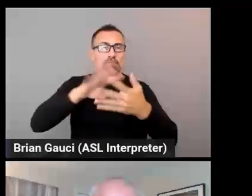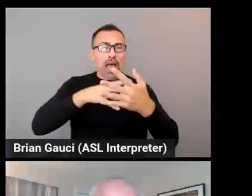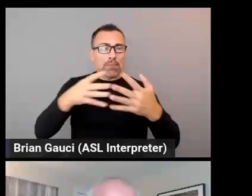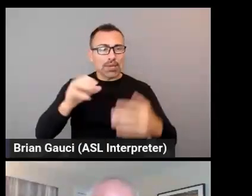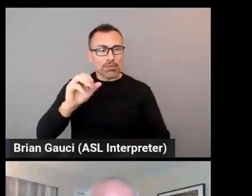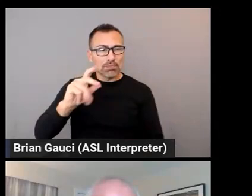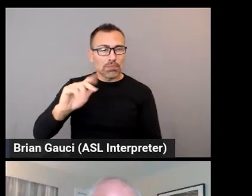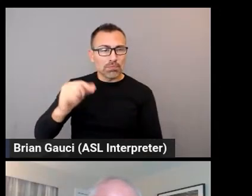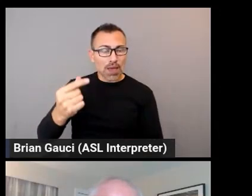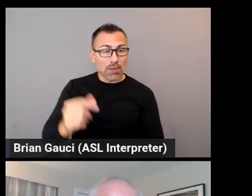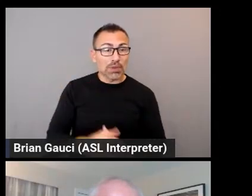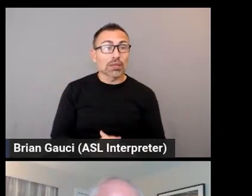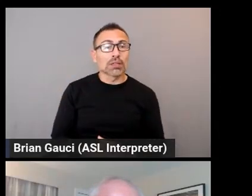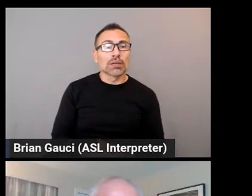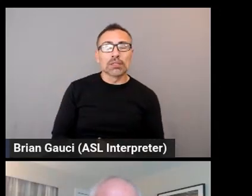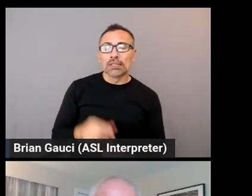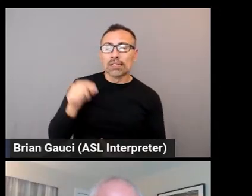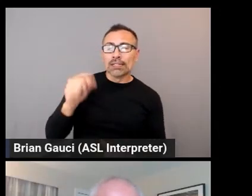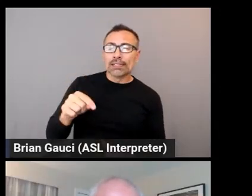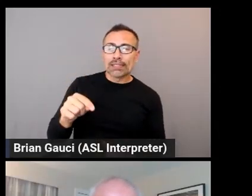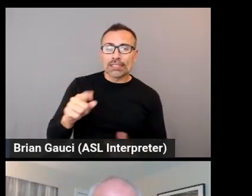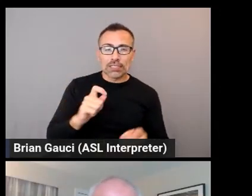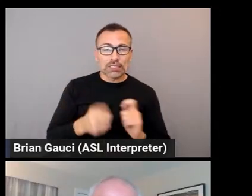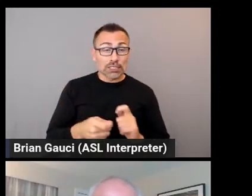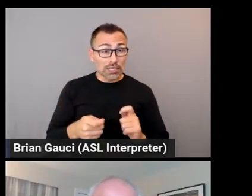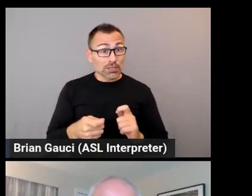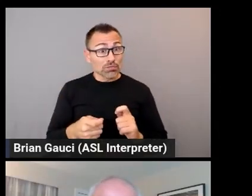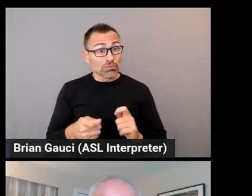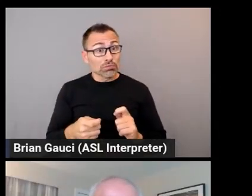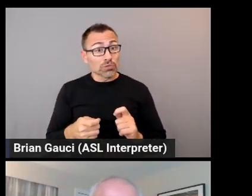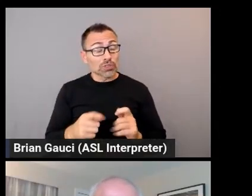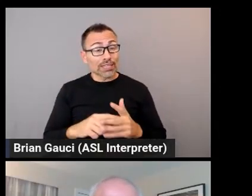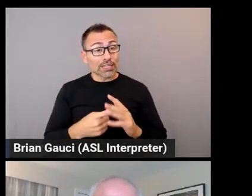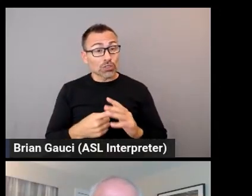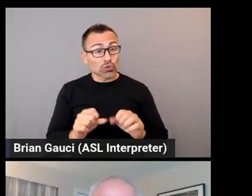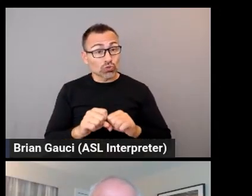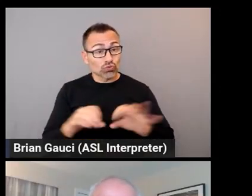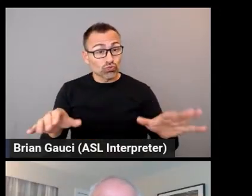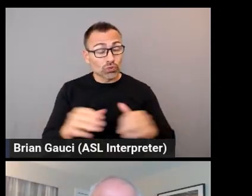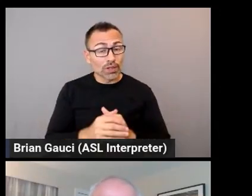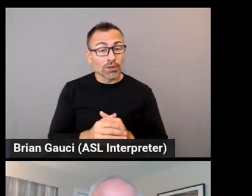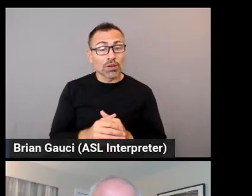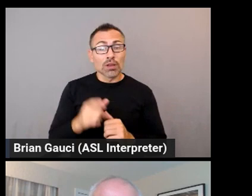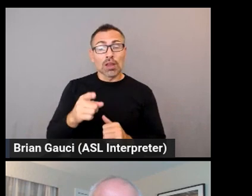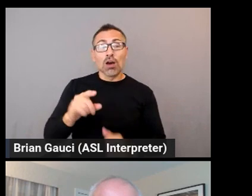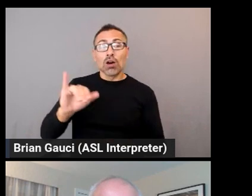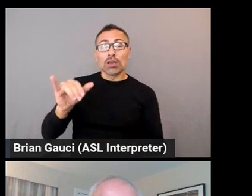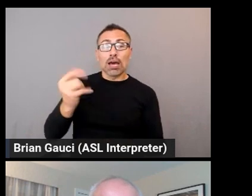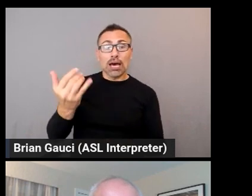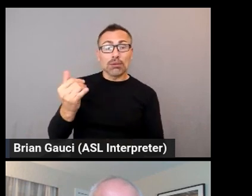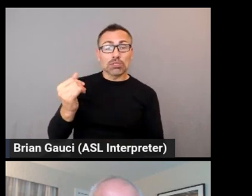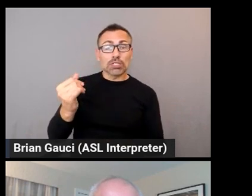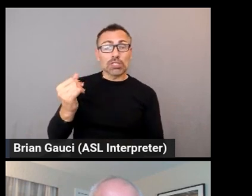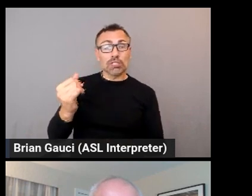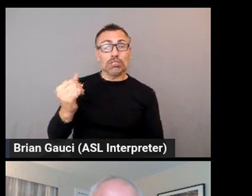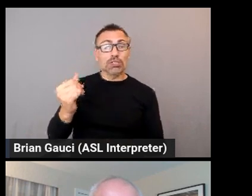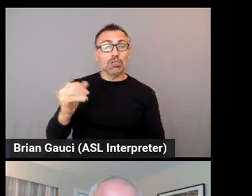change, this is like getting started. You can deploy this, and on object created and object removed, we'll invoke the